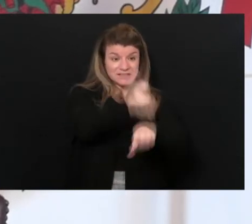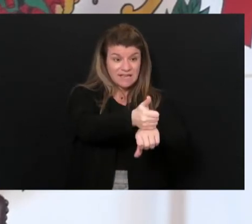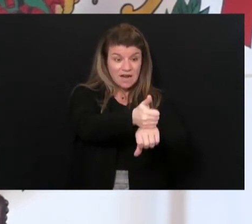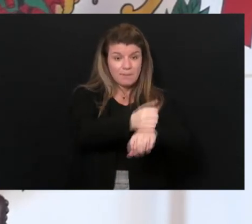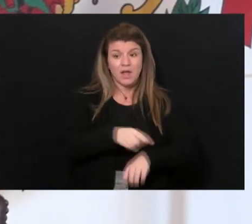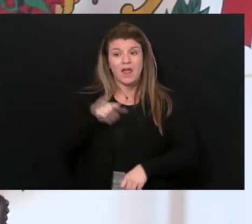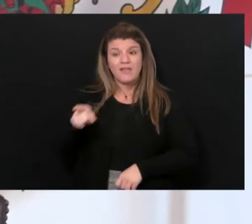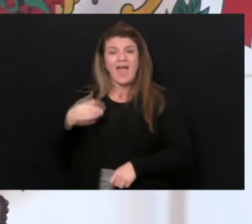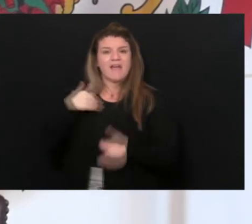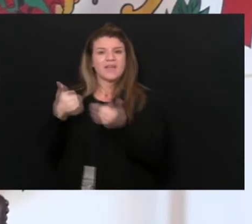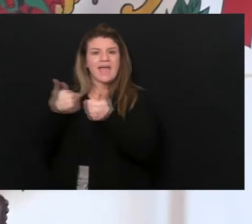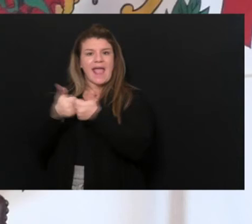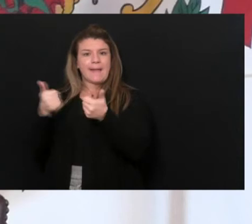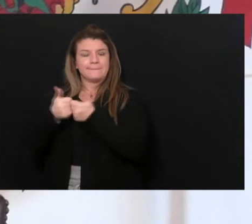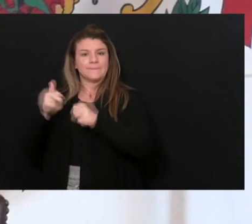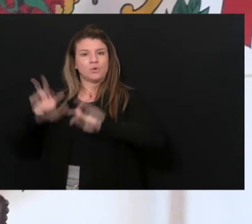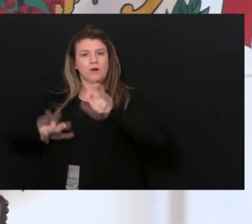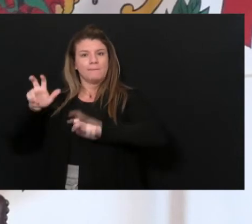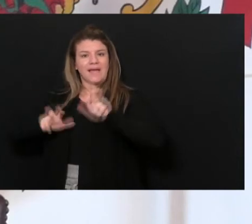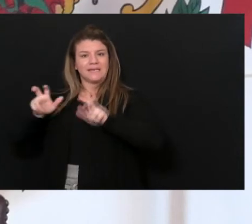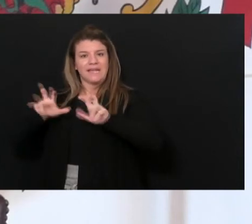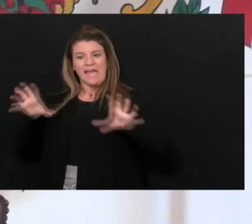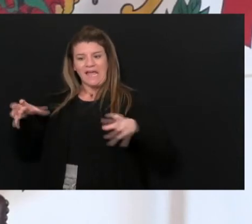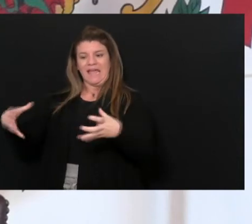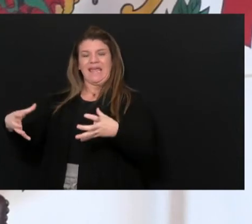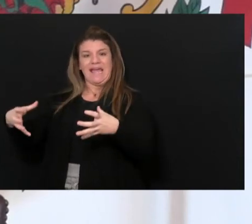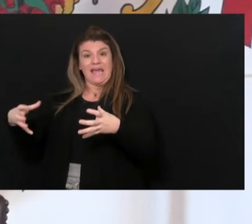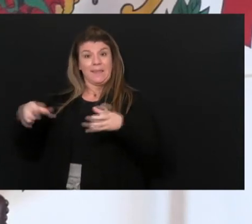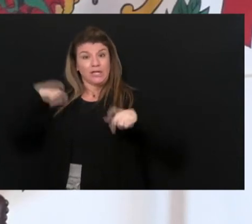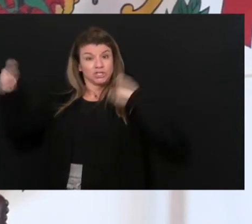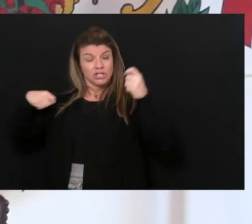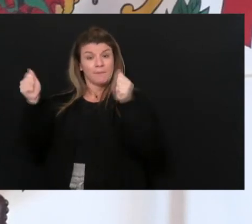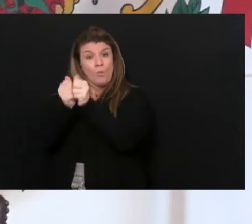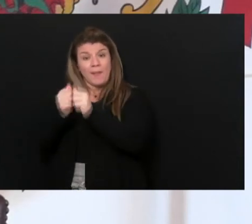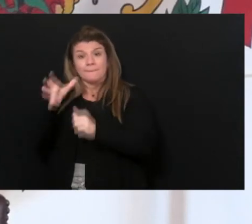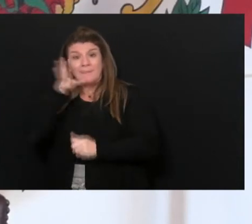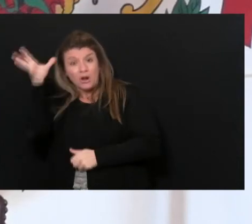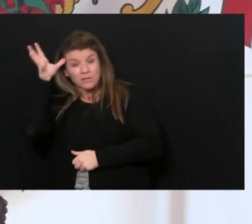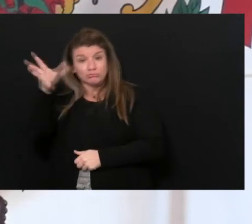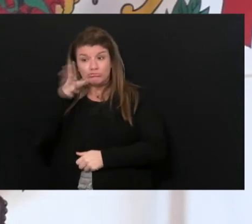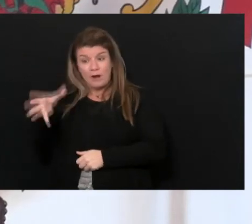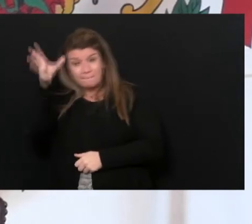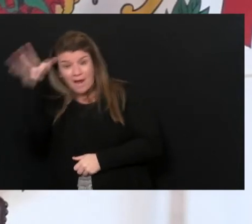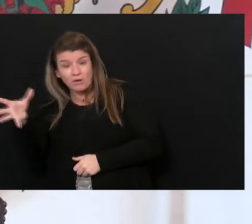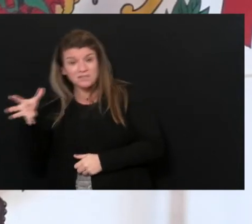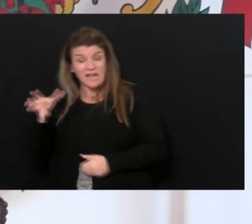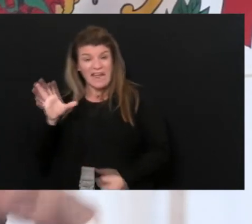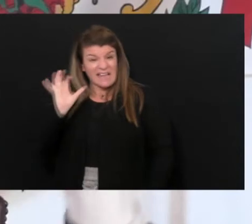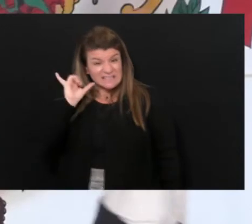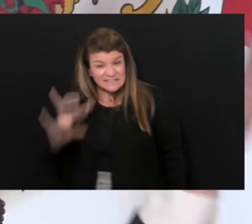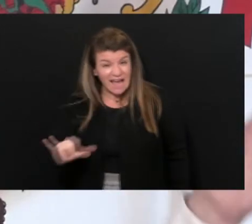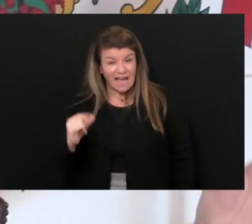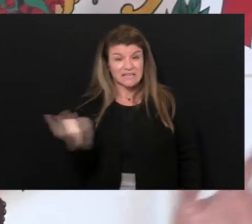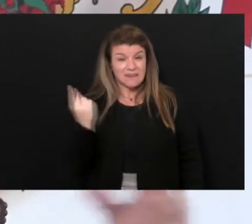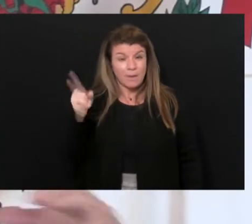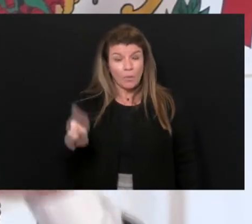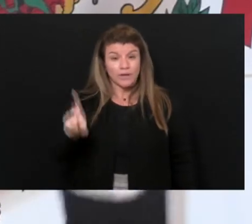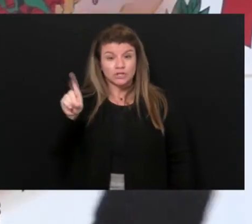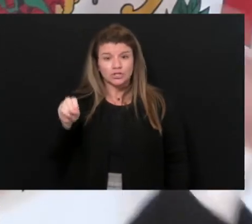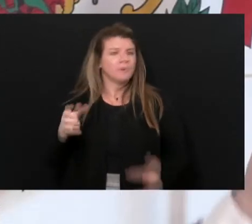may be inside a gymnasium, is that the thing to do today? It doesn't matter if they did something bad